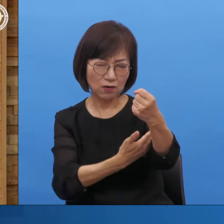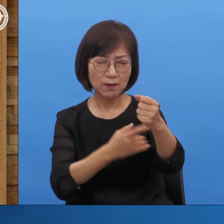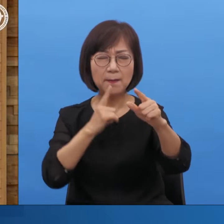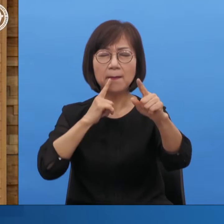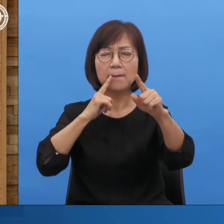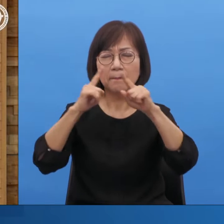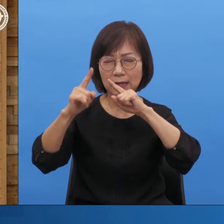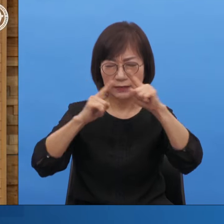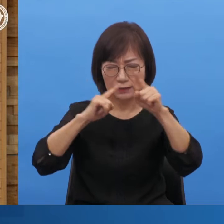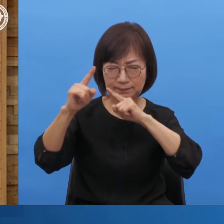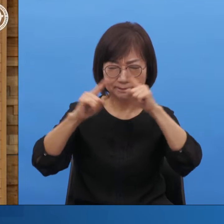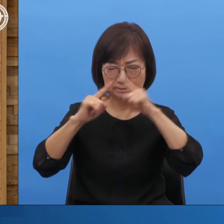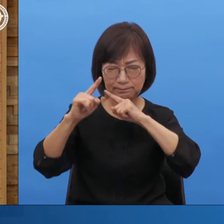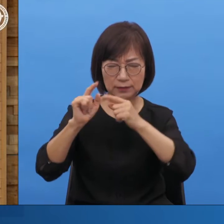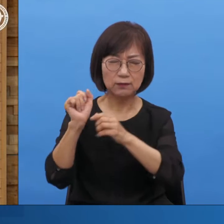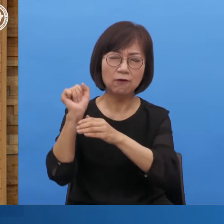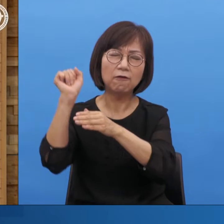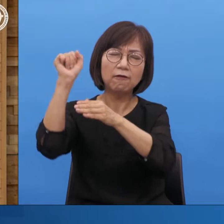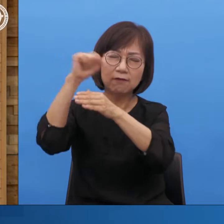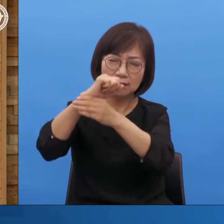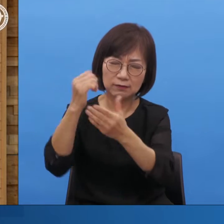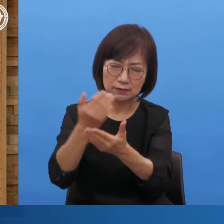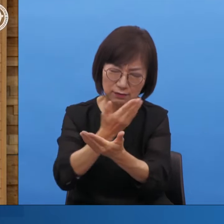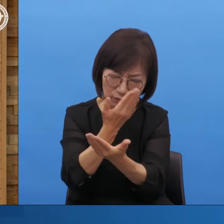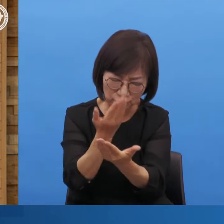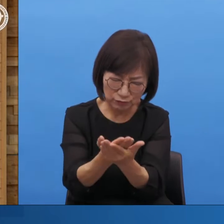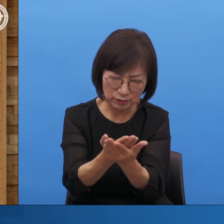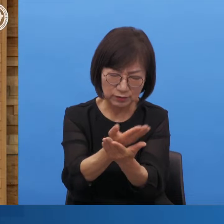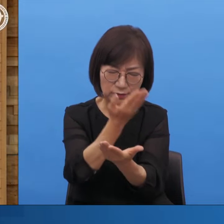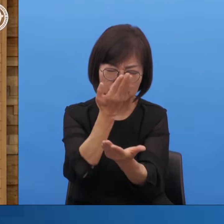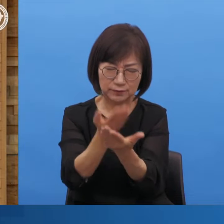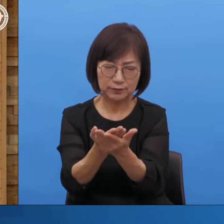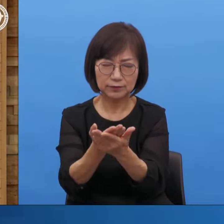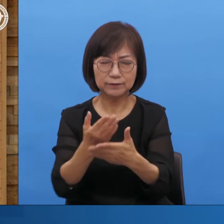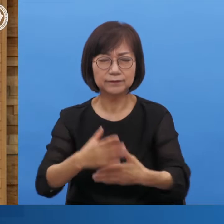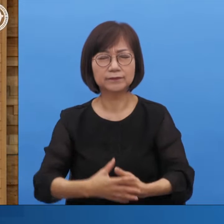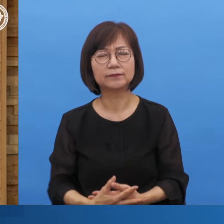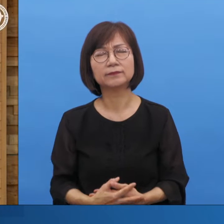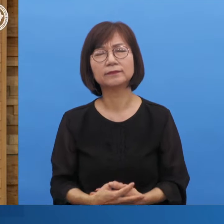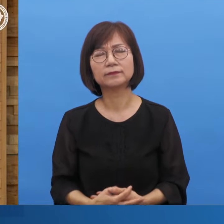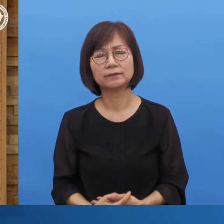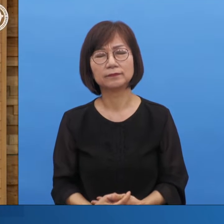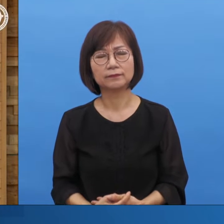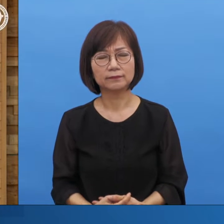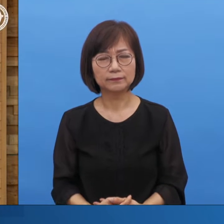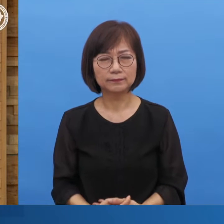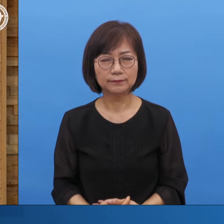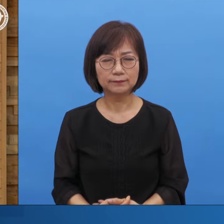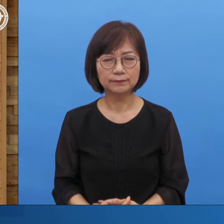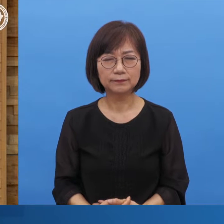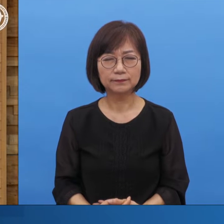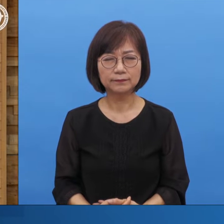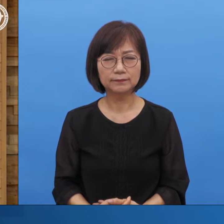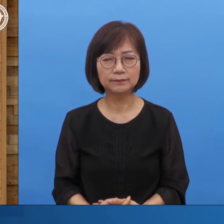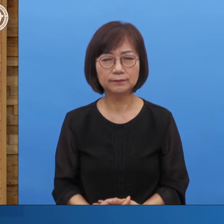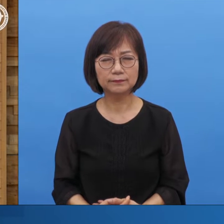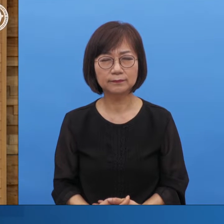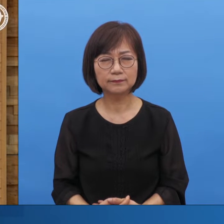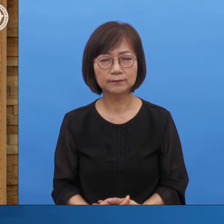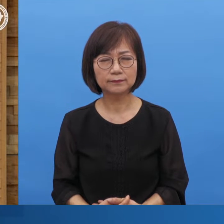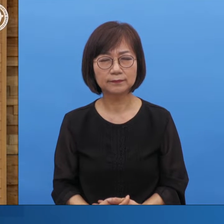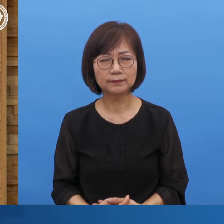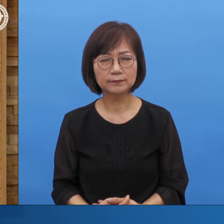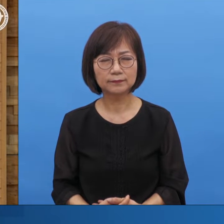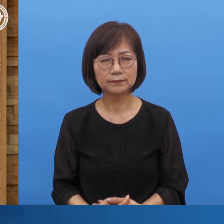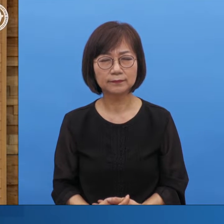to Reverend Yu, whom will relay the word with the message of the covenant that will be fulfilled, and may all the believers who are going through problems, illnesses, and sufferings to